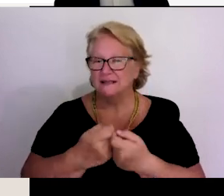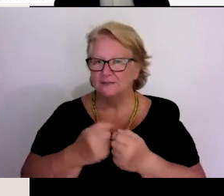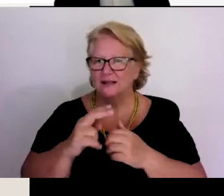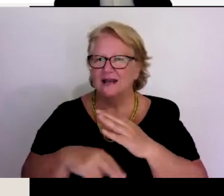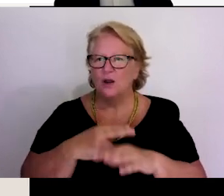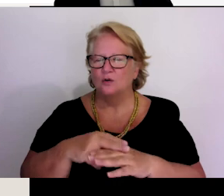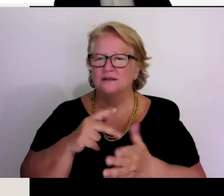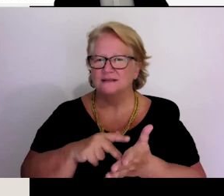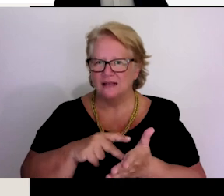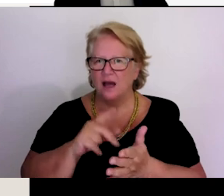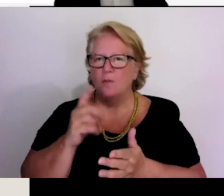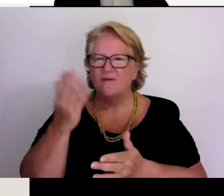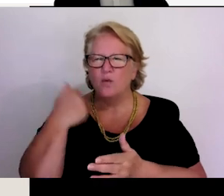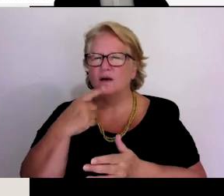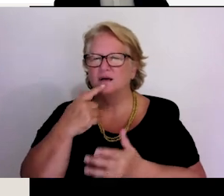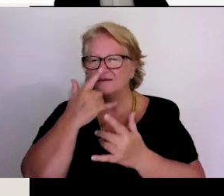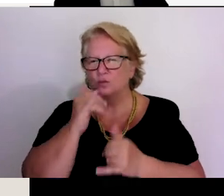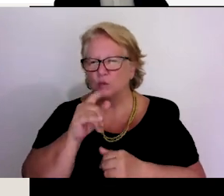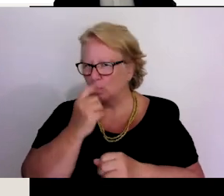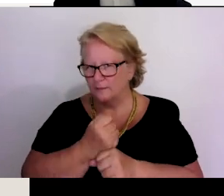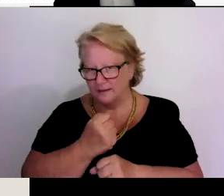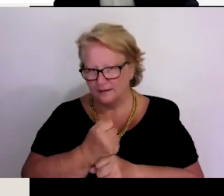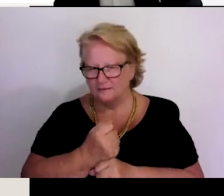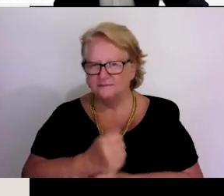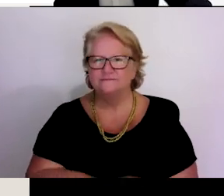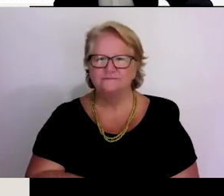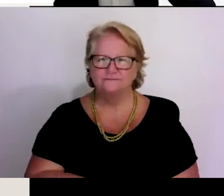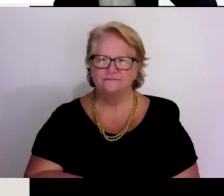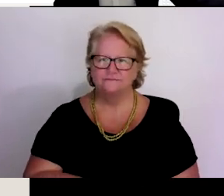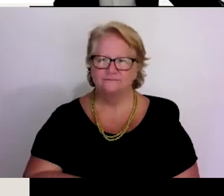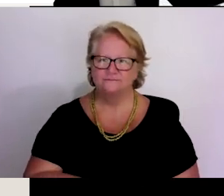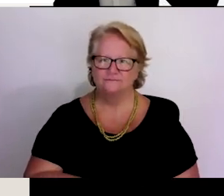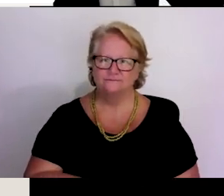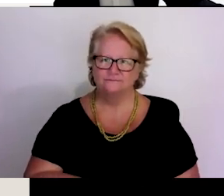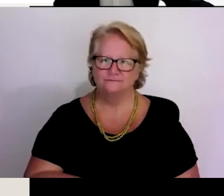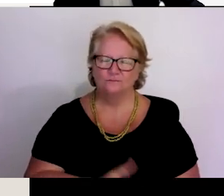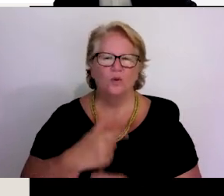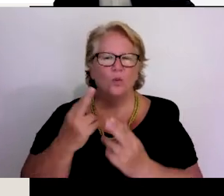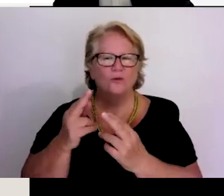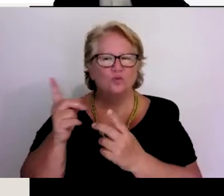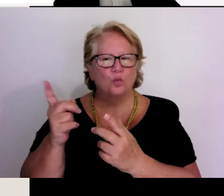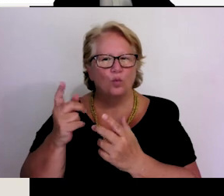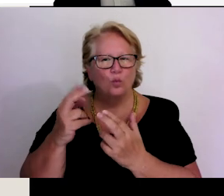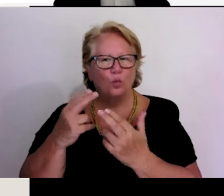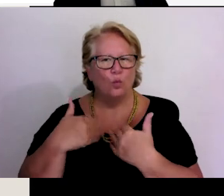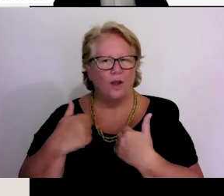Unfortunately, as I mentioned earlier, Priyapon is unable to be with us and we wish her well.